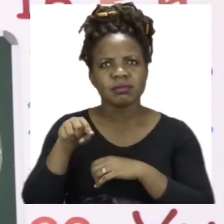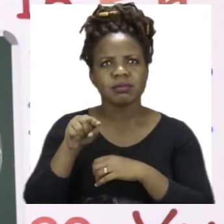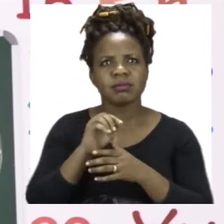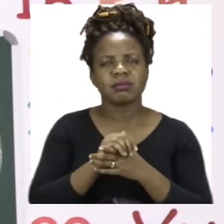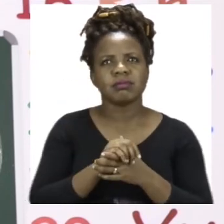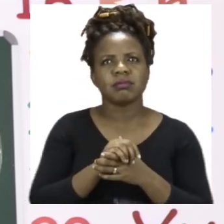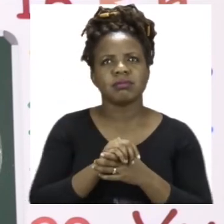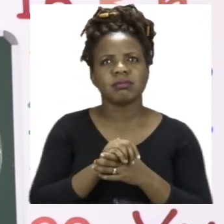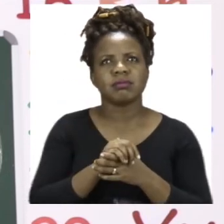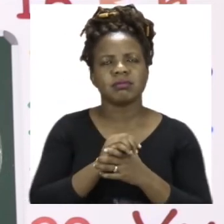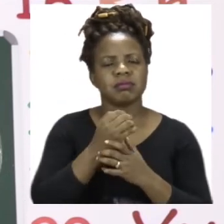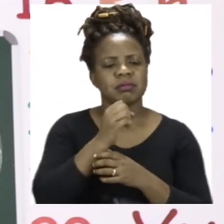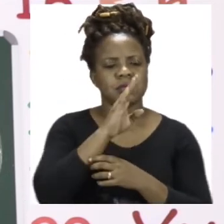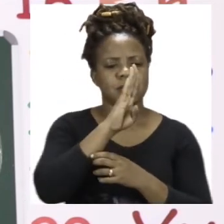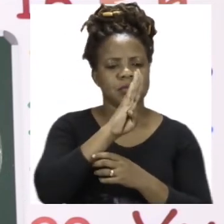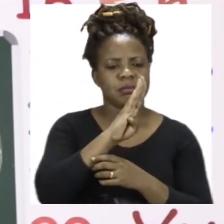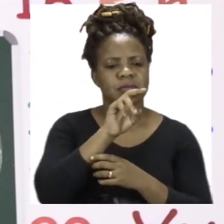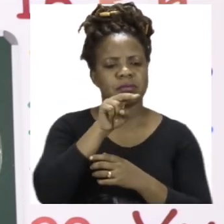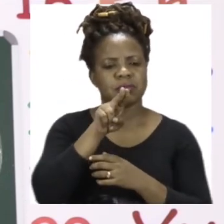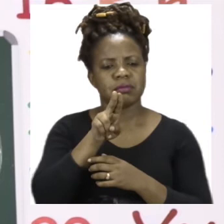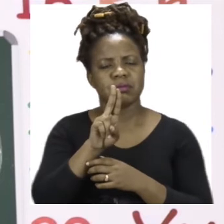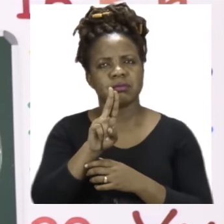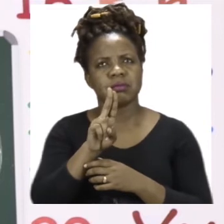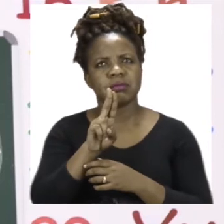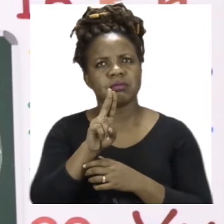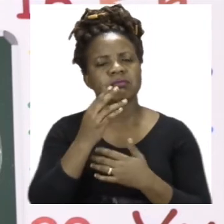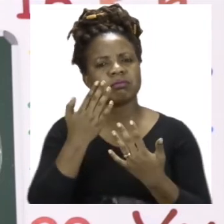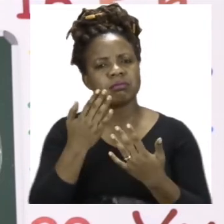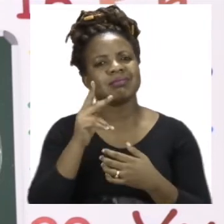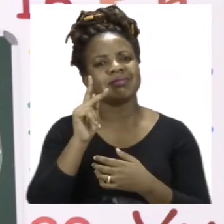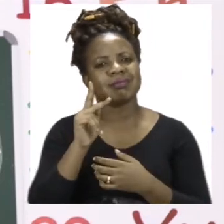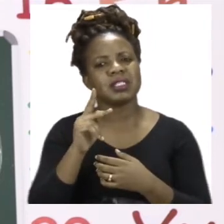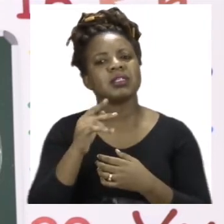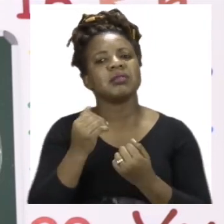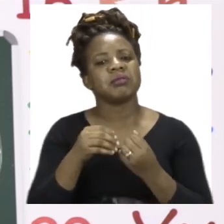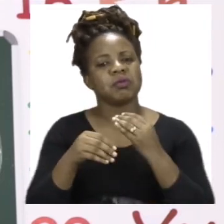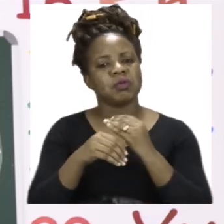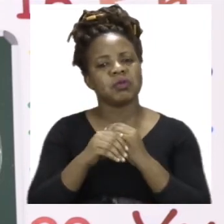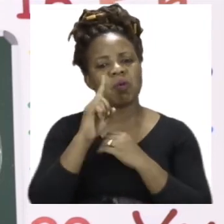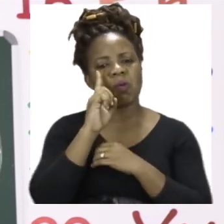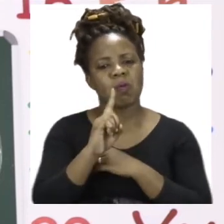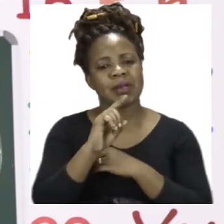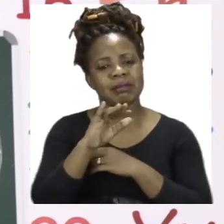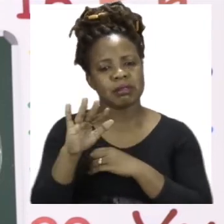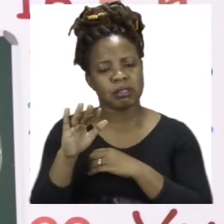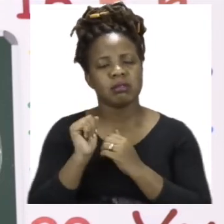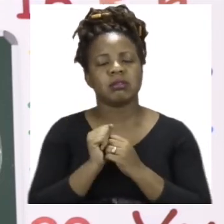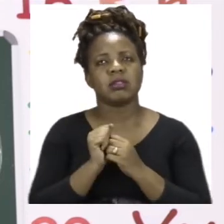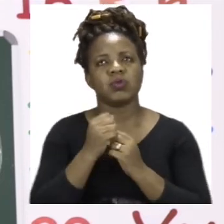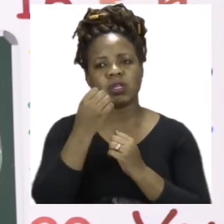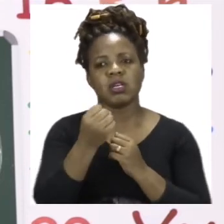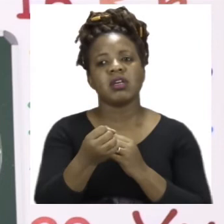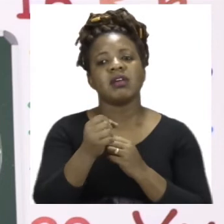B. Now I need a letter to complete my wheel. I think I